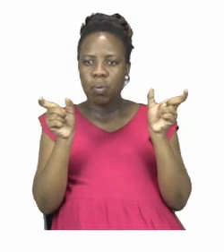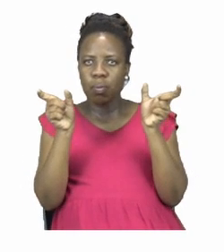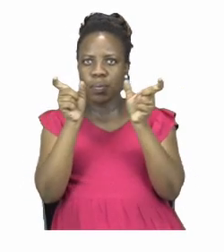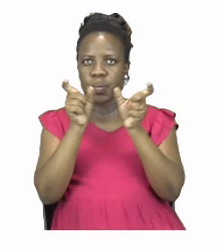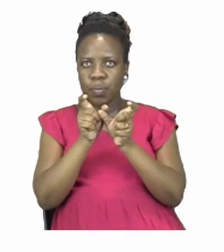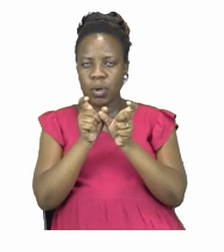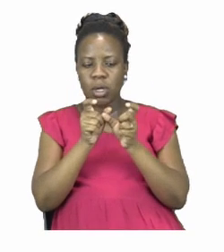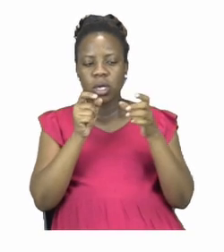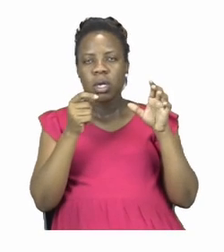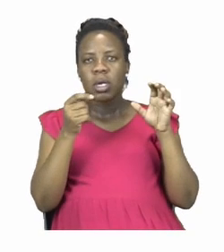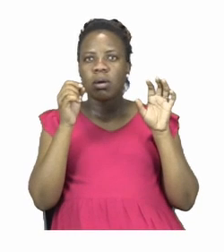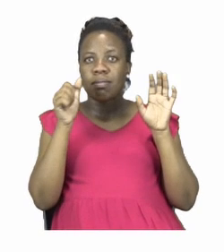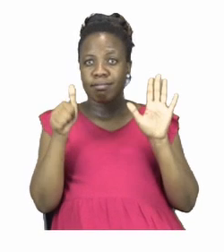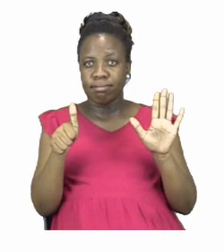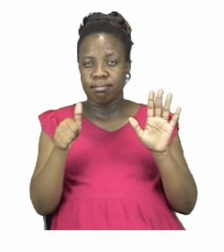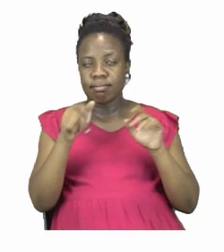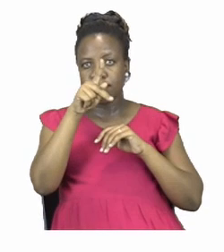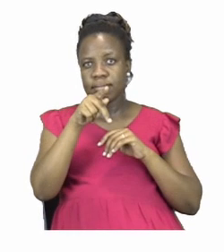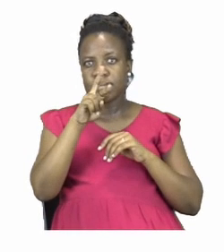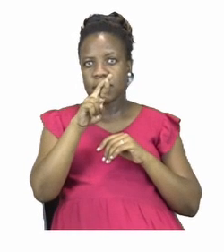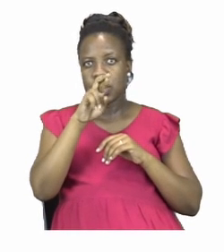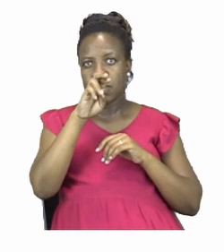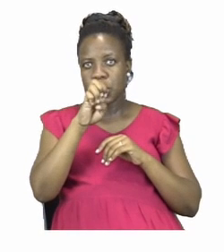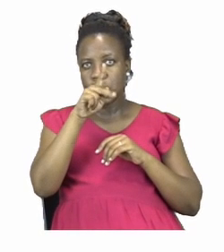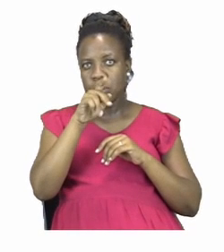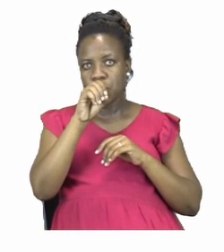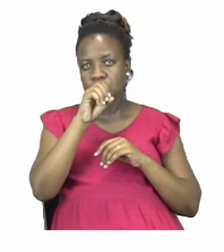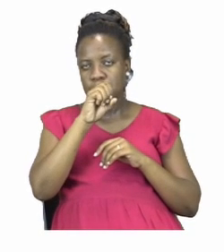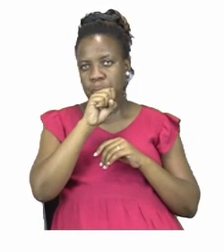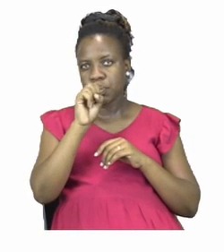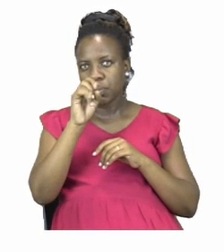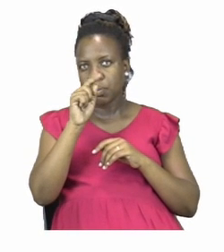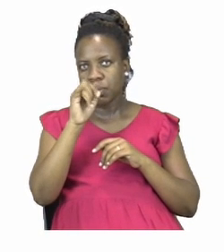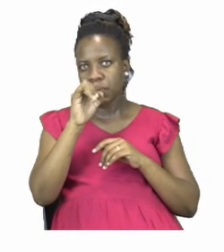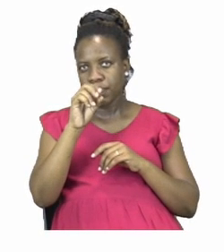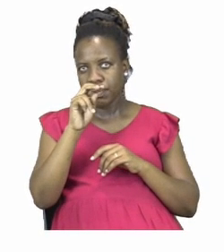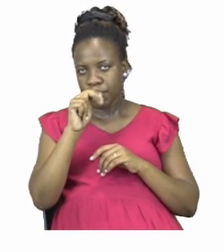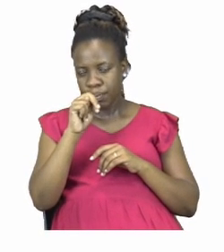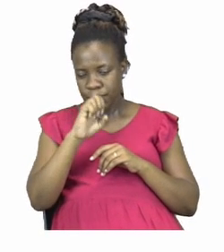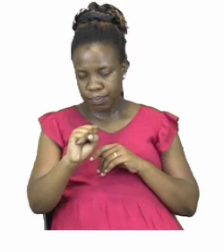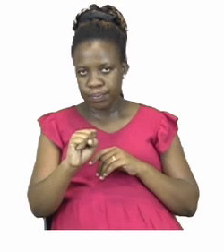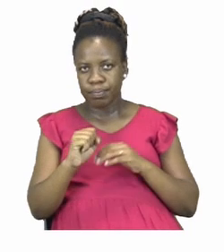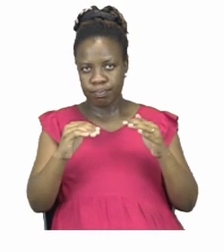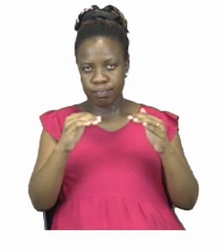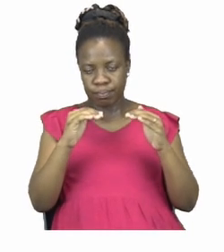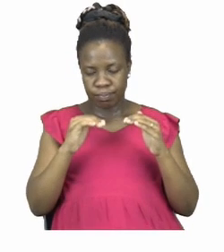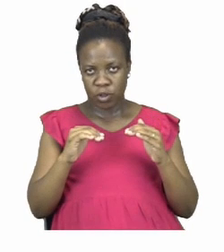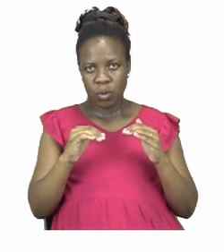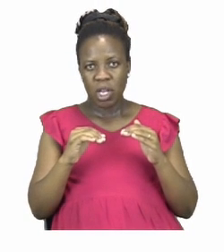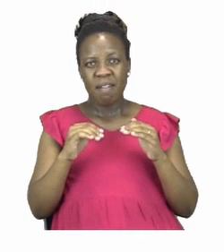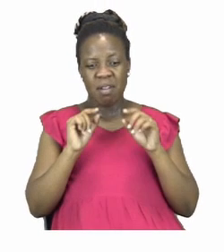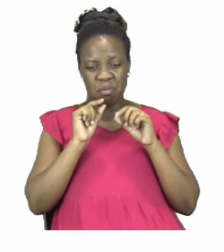table, there you will see you have many different words. Now boys and girls, you have to take these words